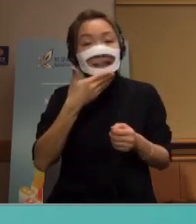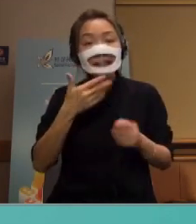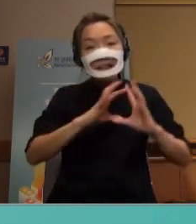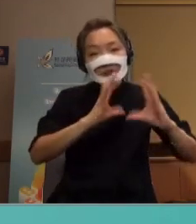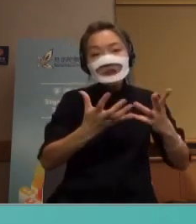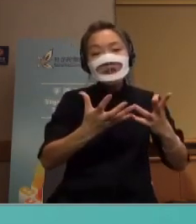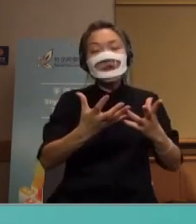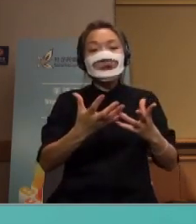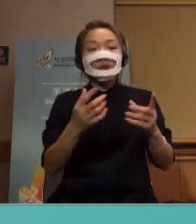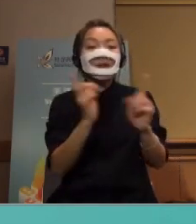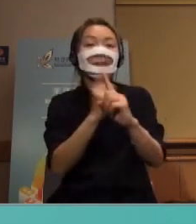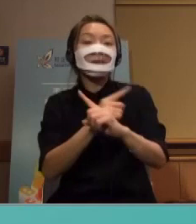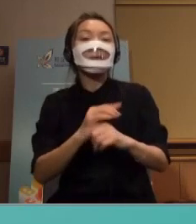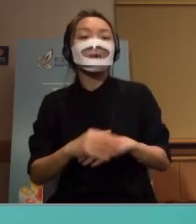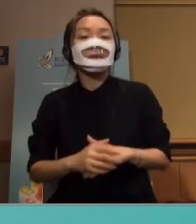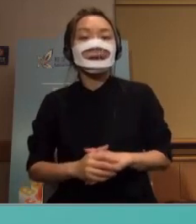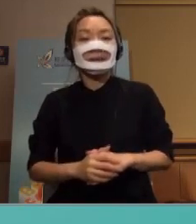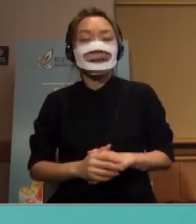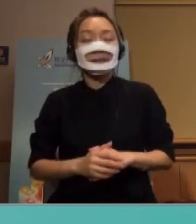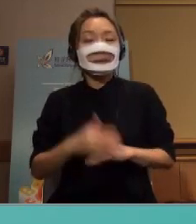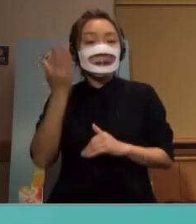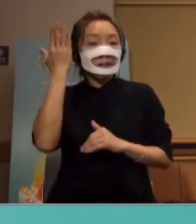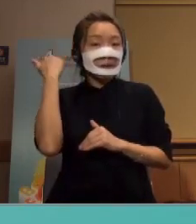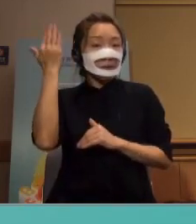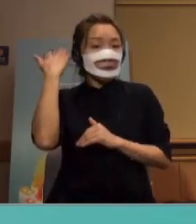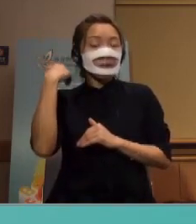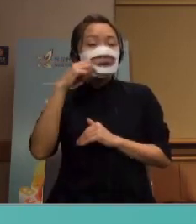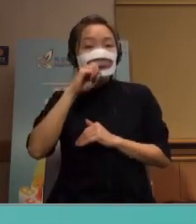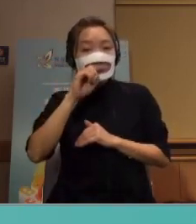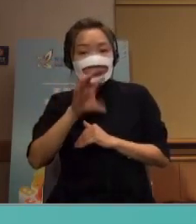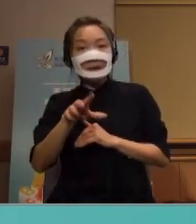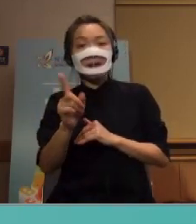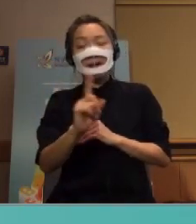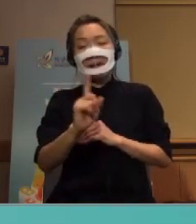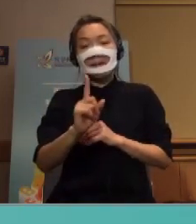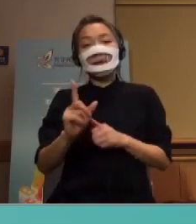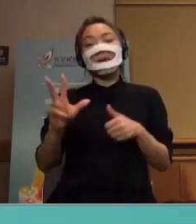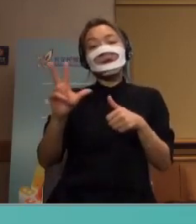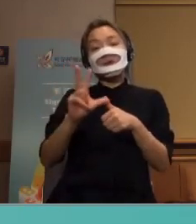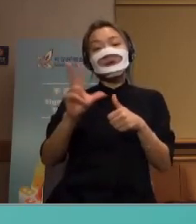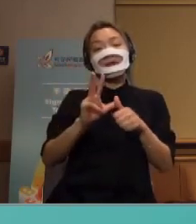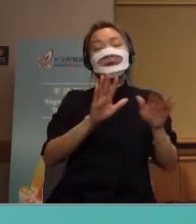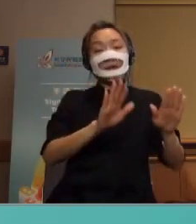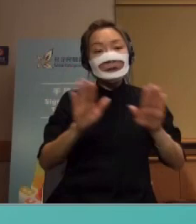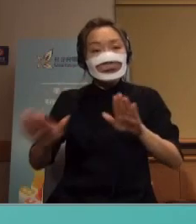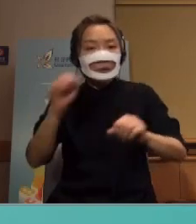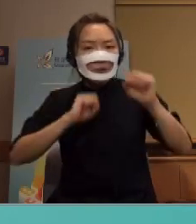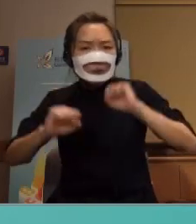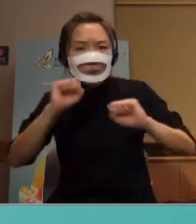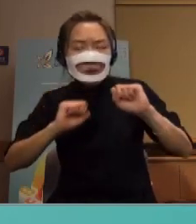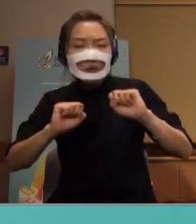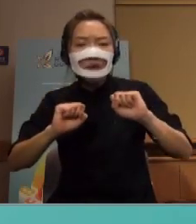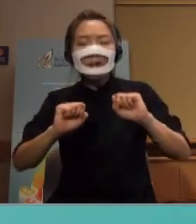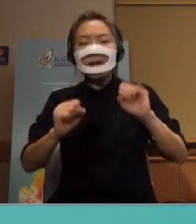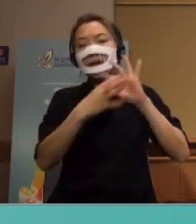Yeah, so as I mentioned, we mostly organize a lot of education courses for local students